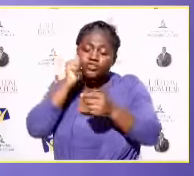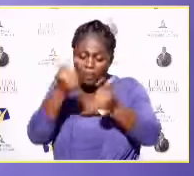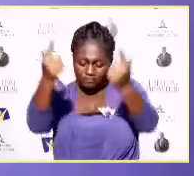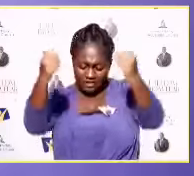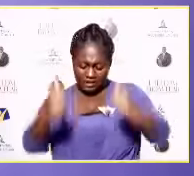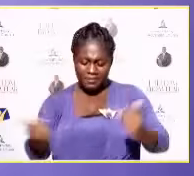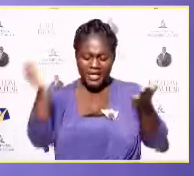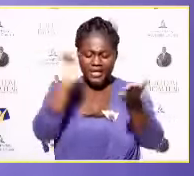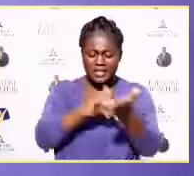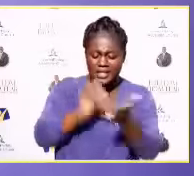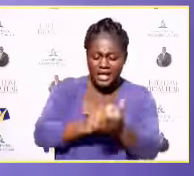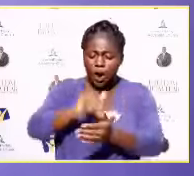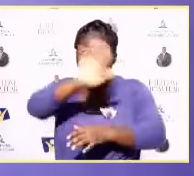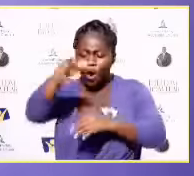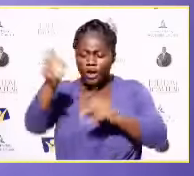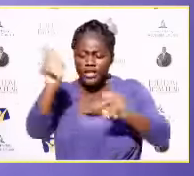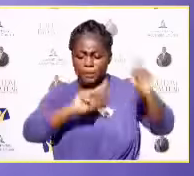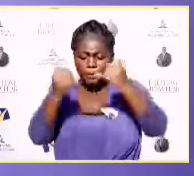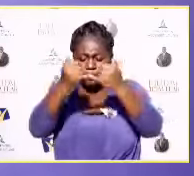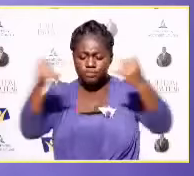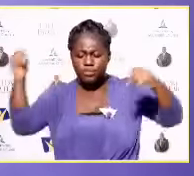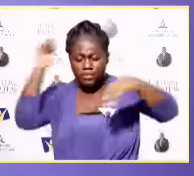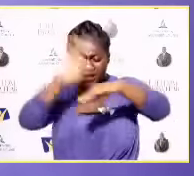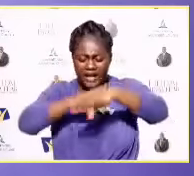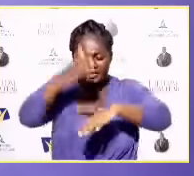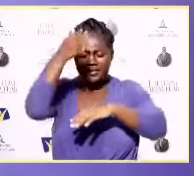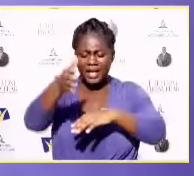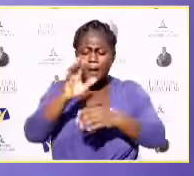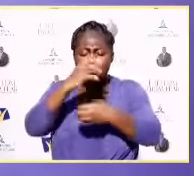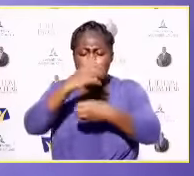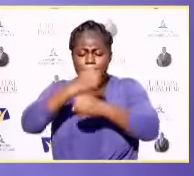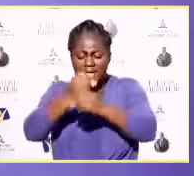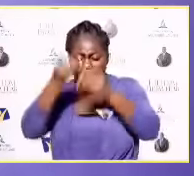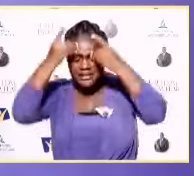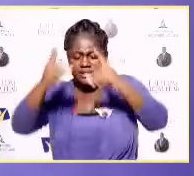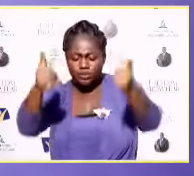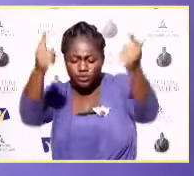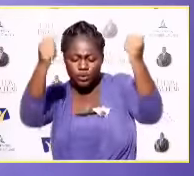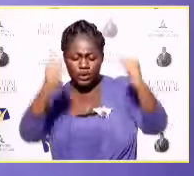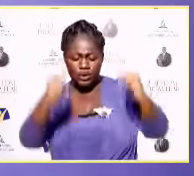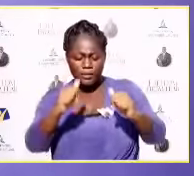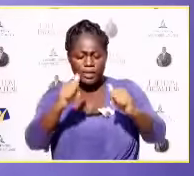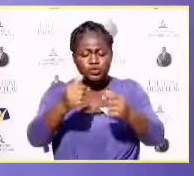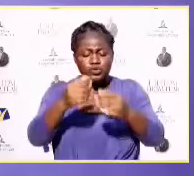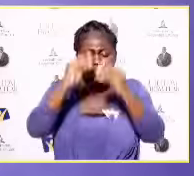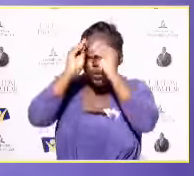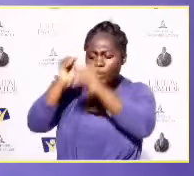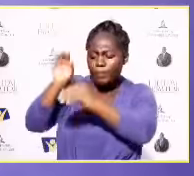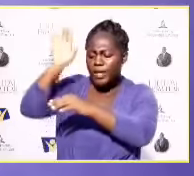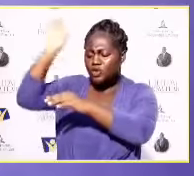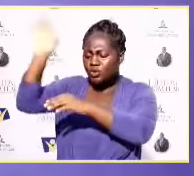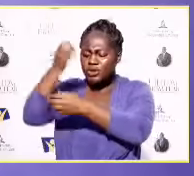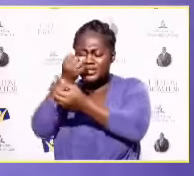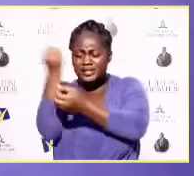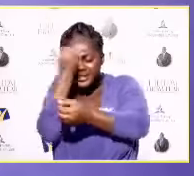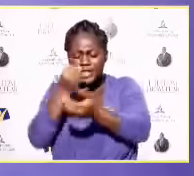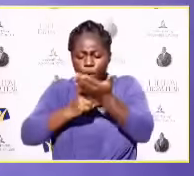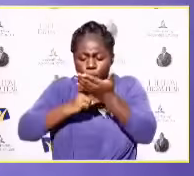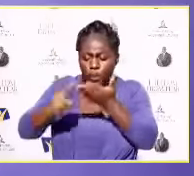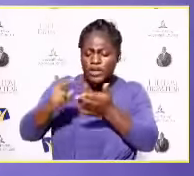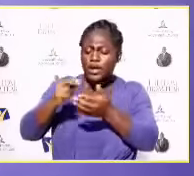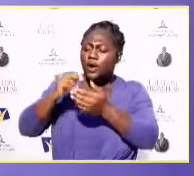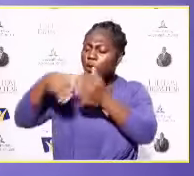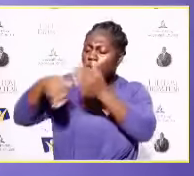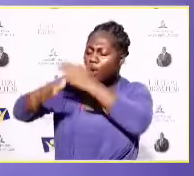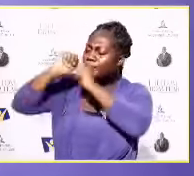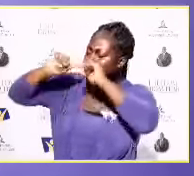those online who made decisions to obey you, dear God, to honor your seventh-day Sabbath, if you will help them, bless them,